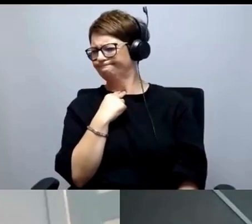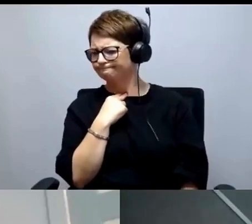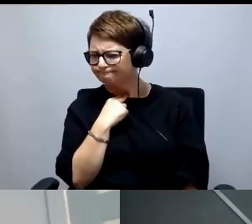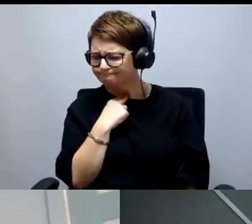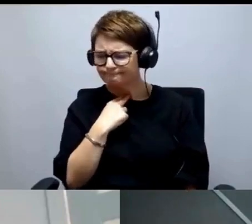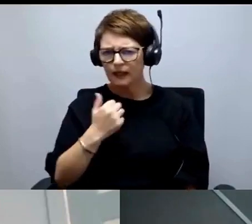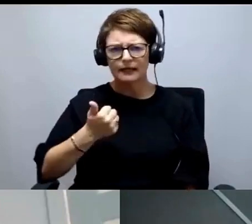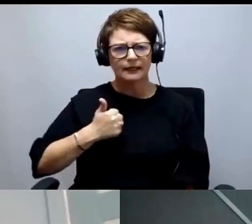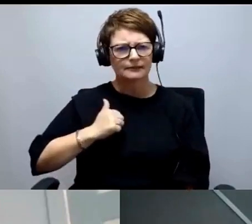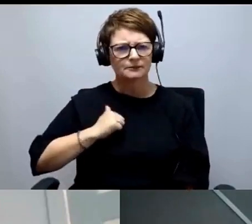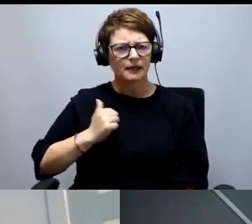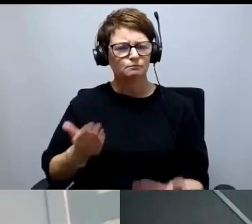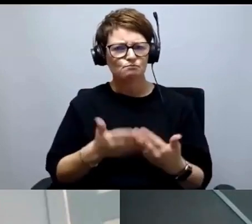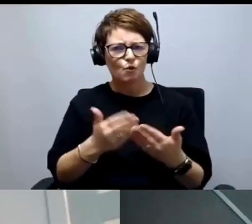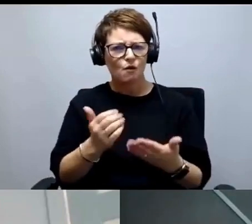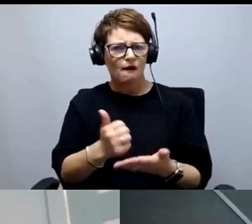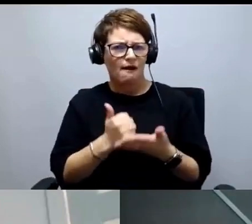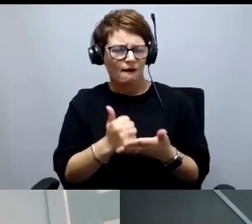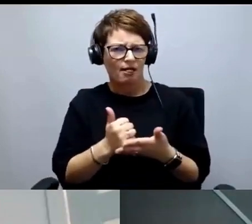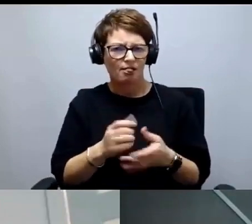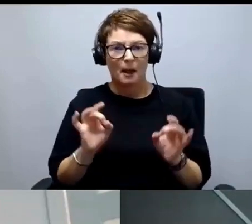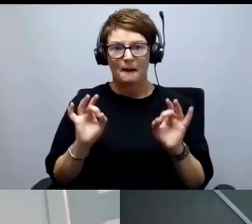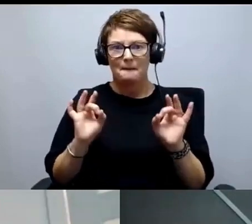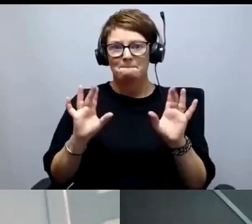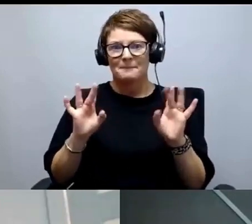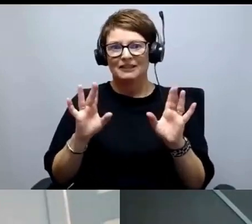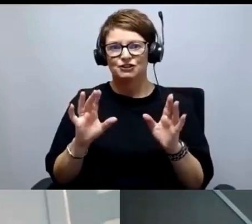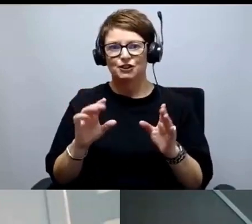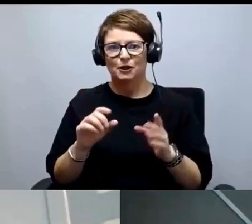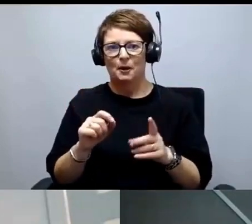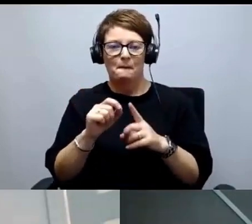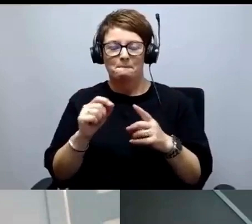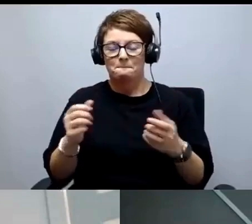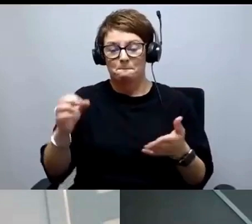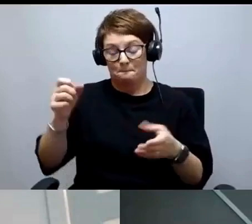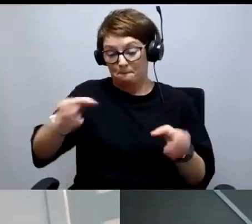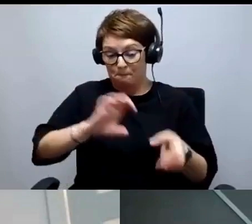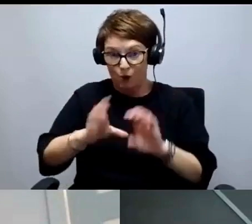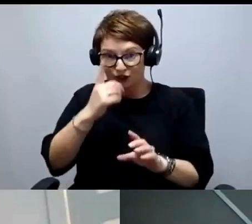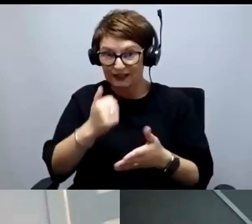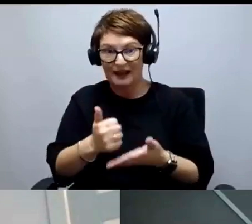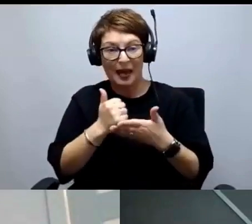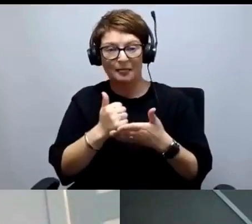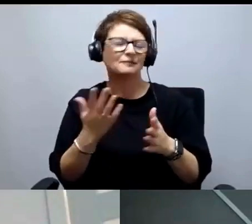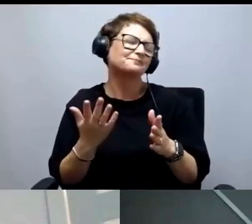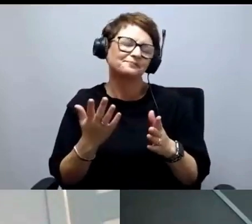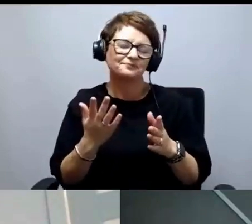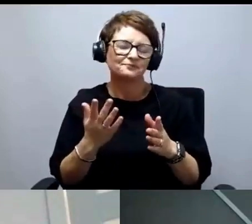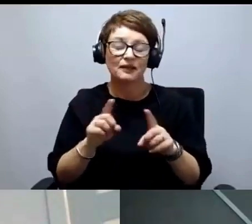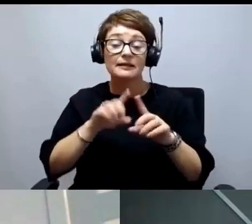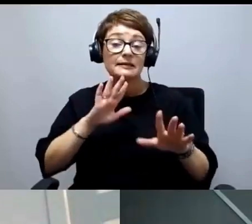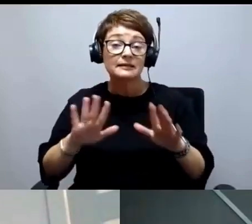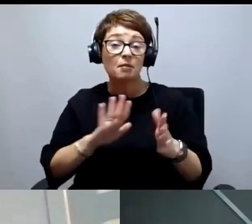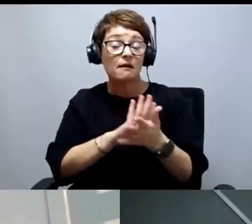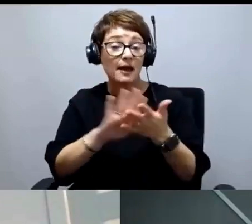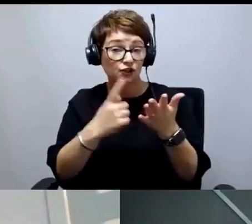expected it to be this kind of magical potion that's going to make everything else better. And I suppose that's the same with HRT. It is great,